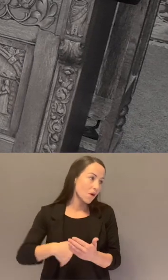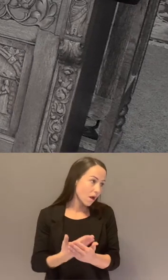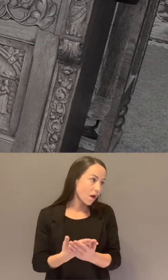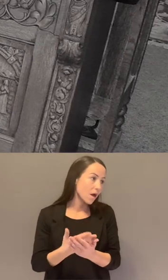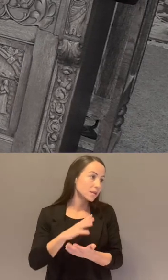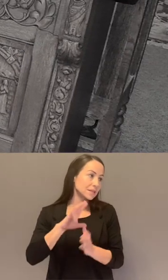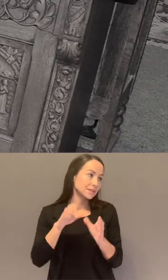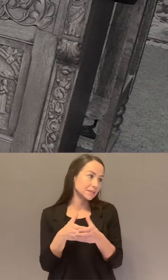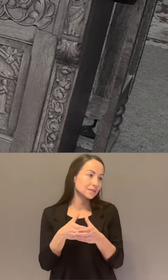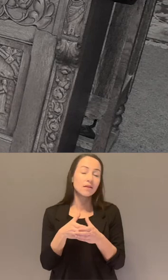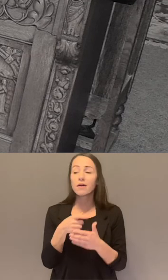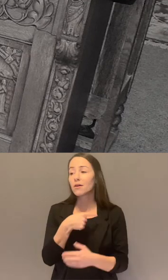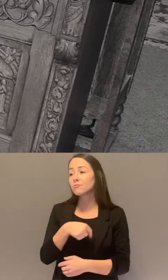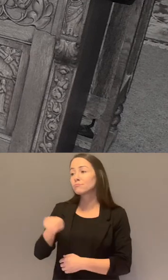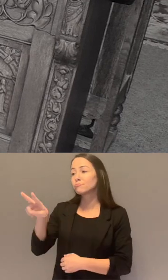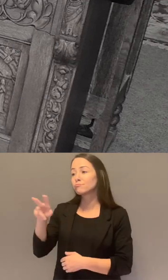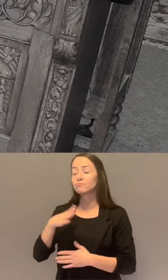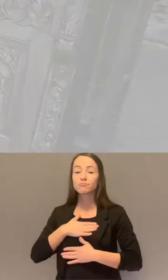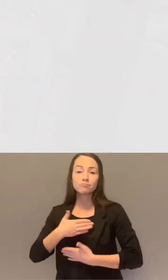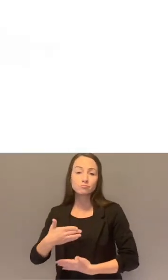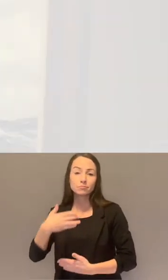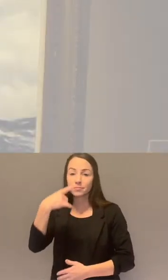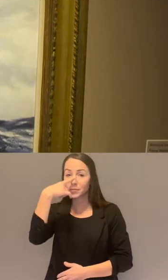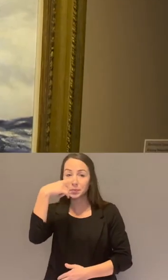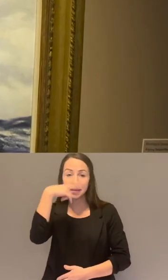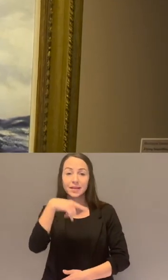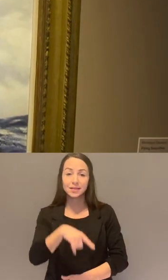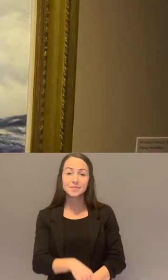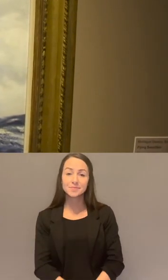whole enchilada," he would.